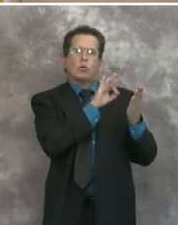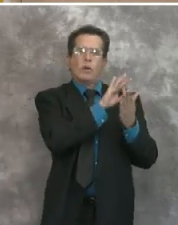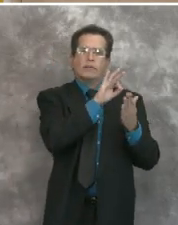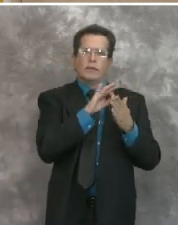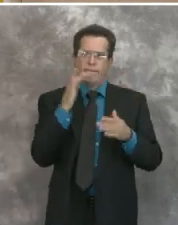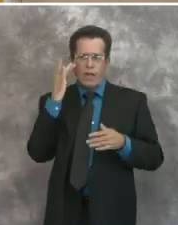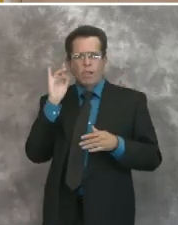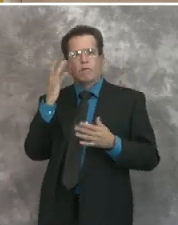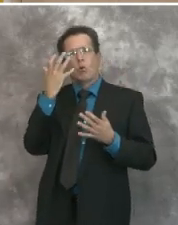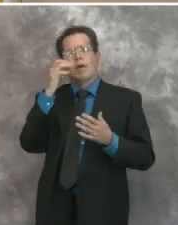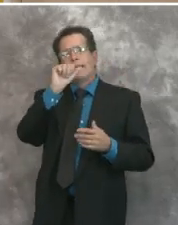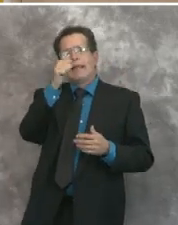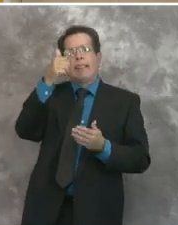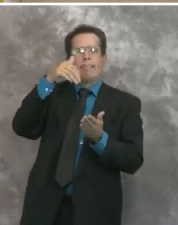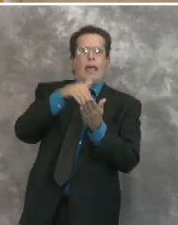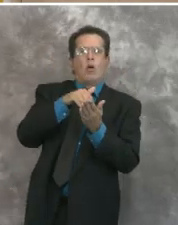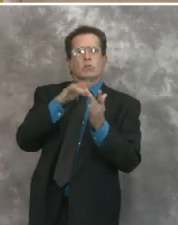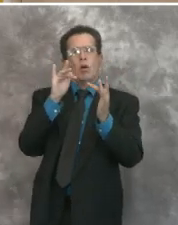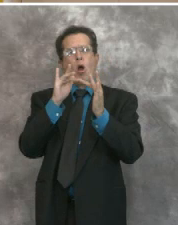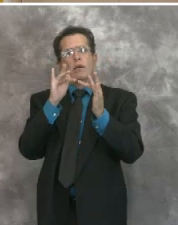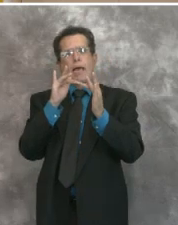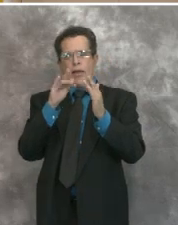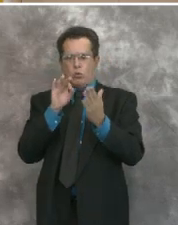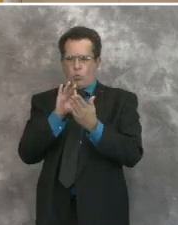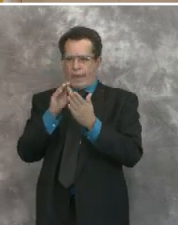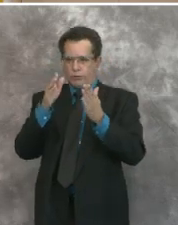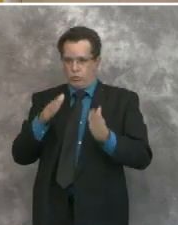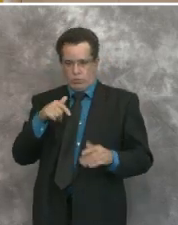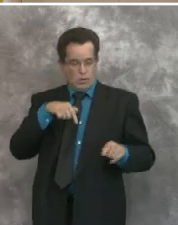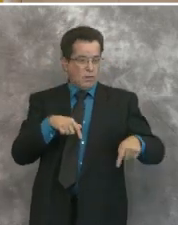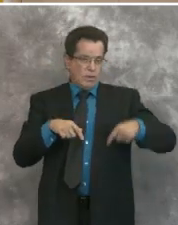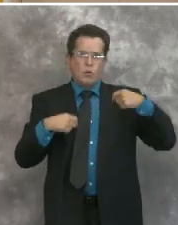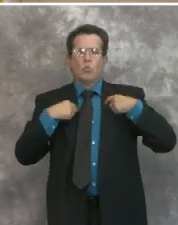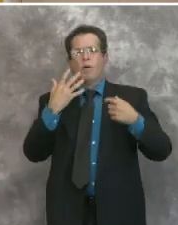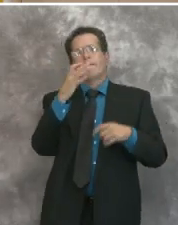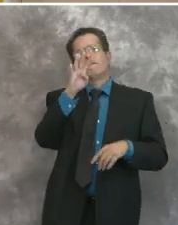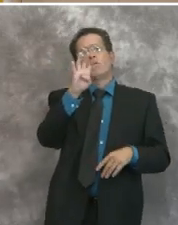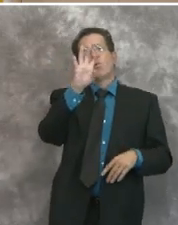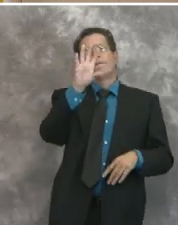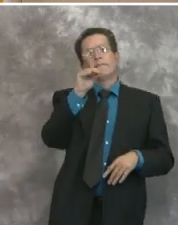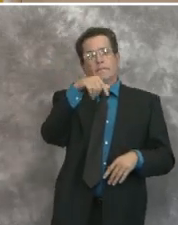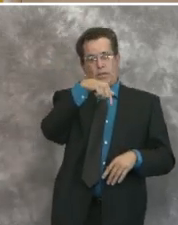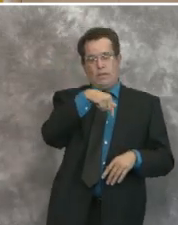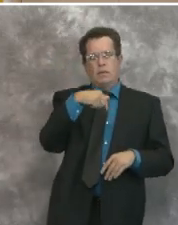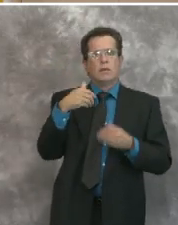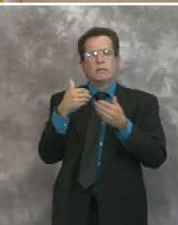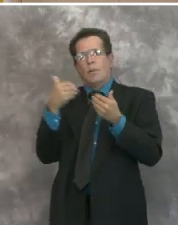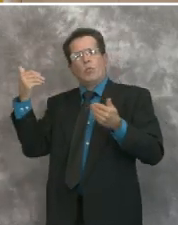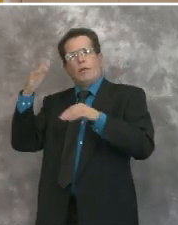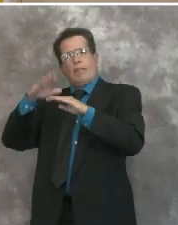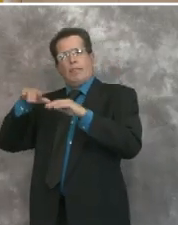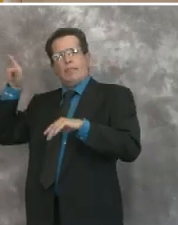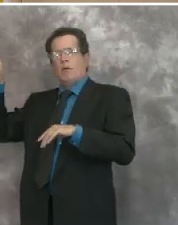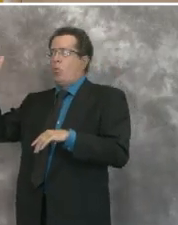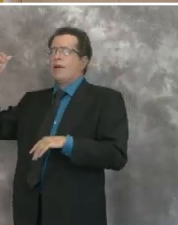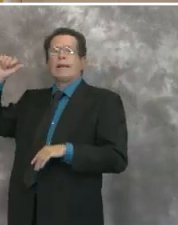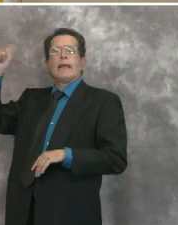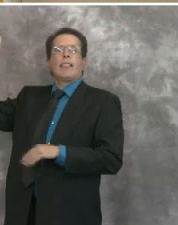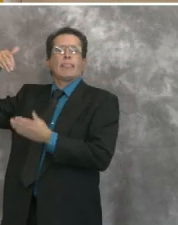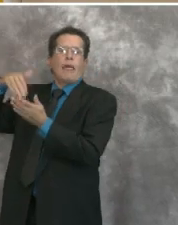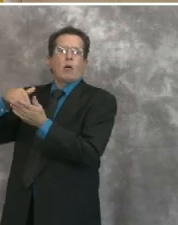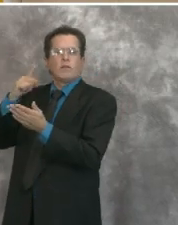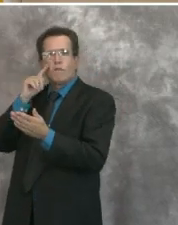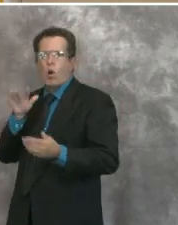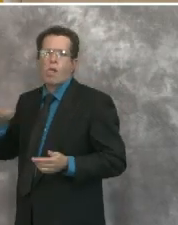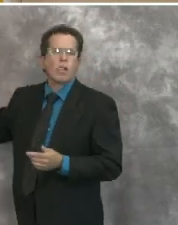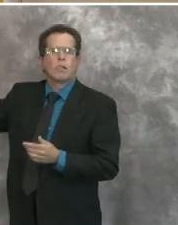10,000 contact tracers. Would the 450 the county wants to hire be separate from that number? And how long does it take to train a